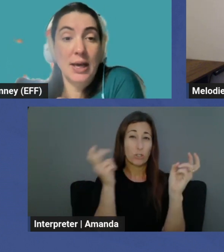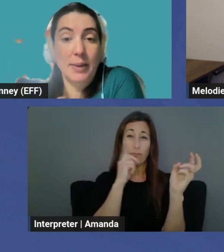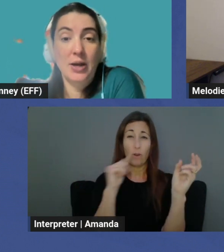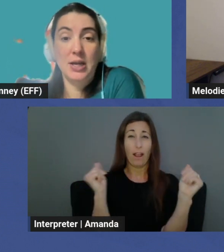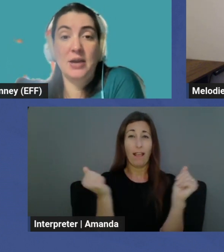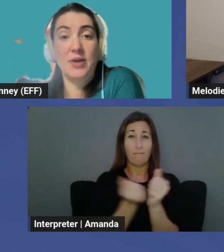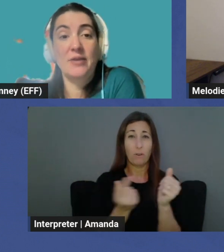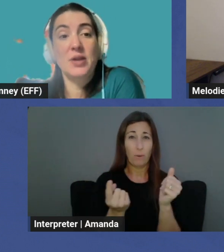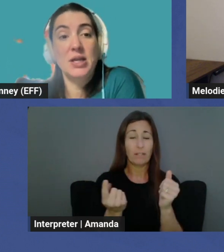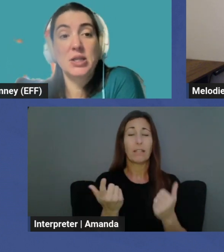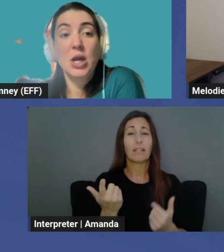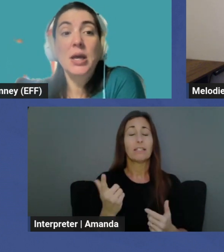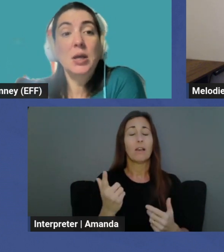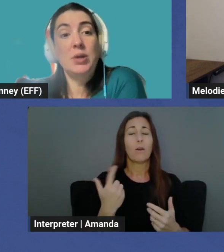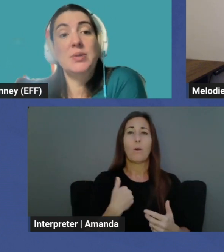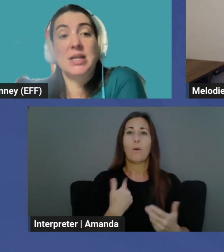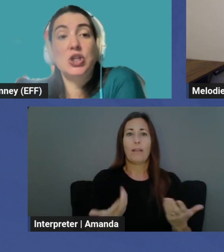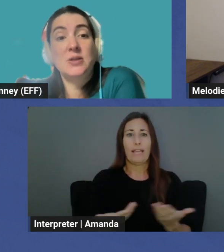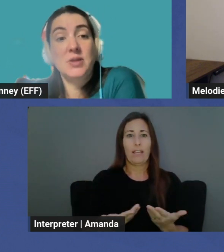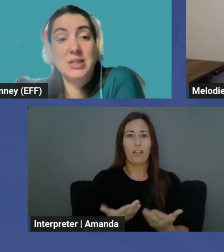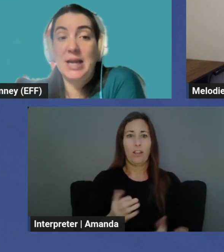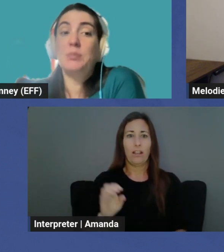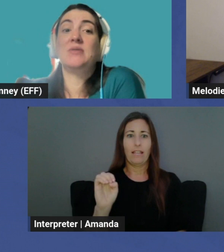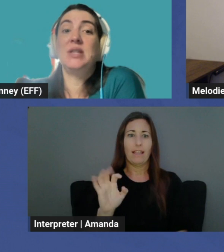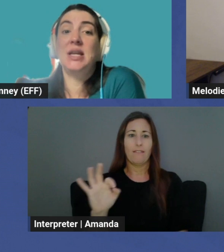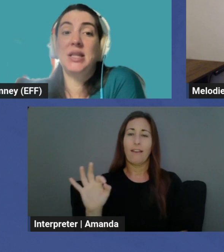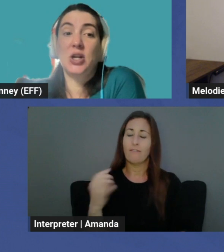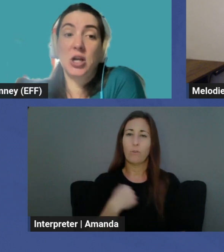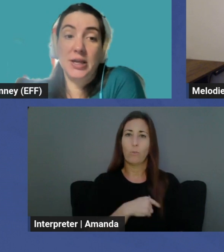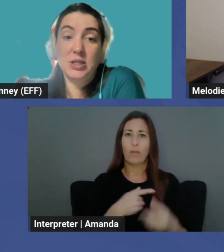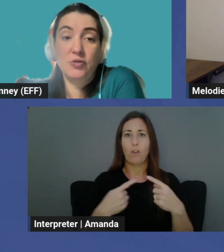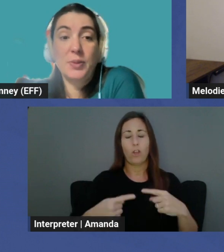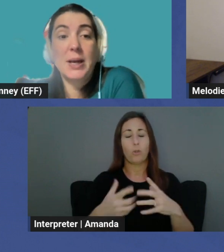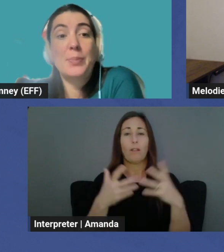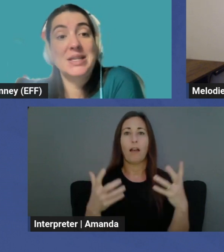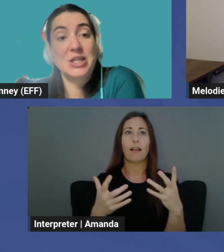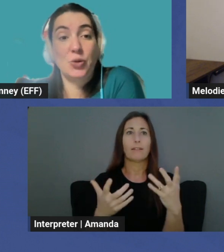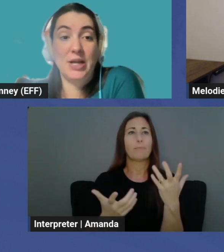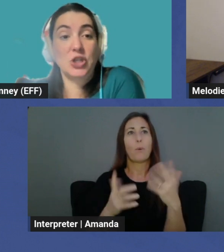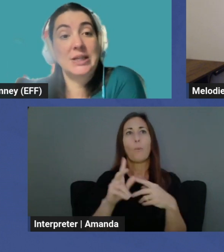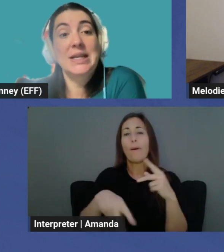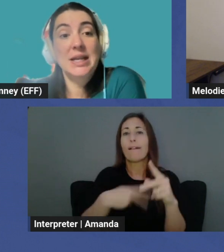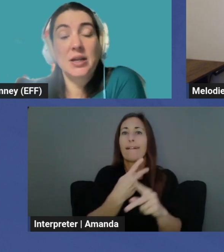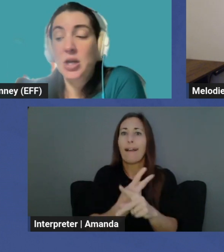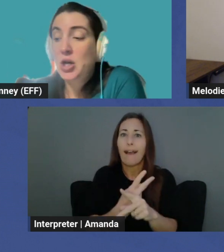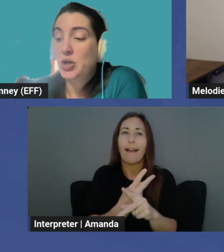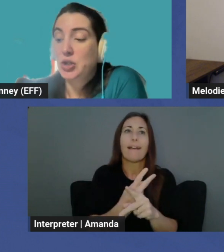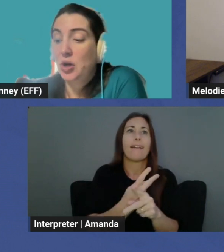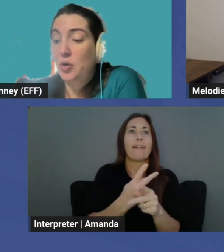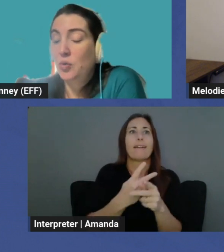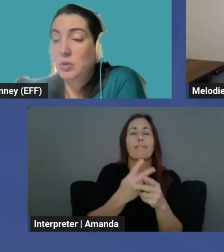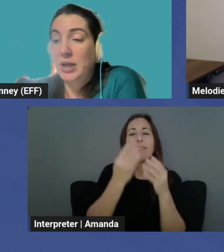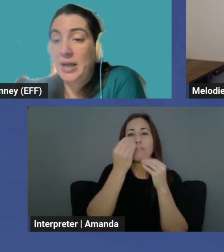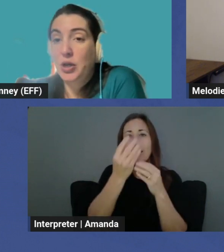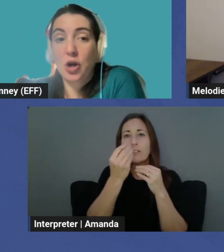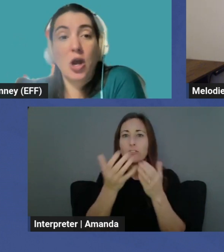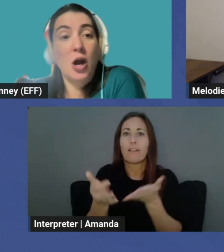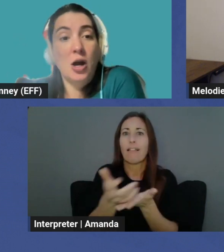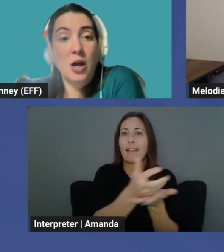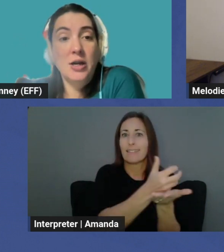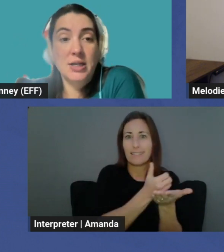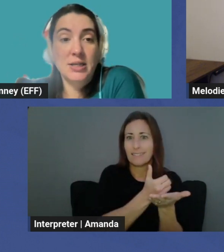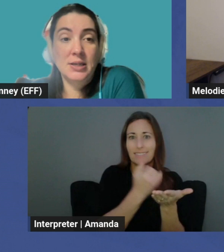argue a lot about at EFF is minimization of the types of data that are collected from the companies that don't actually need it. So, like,